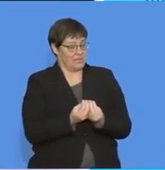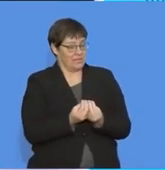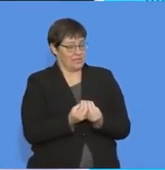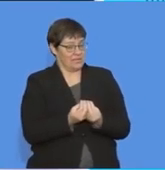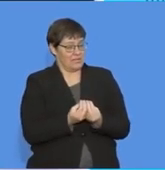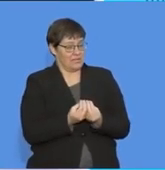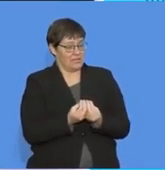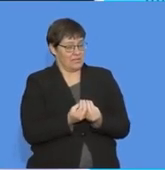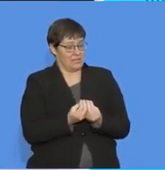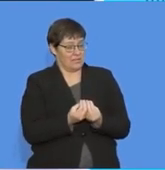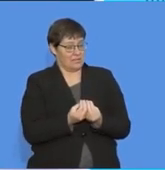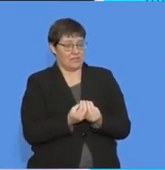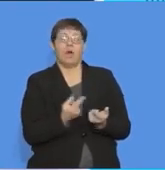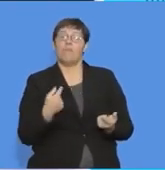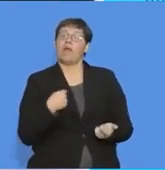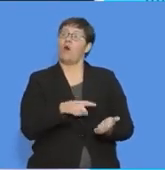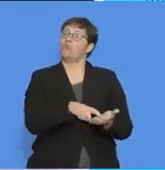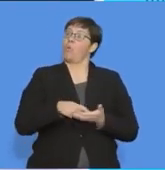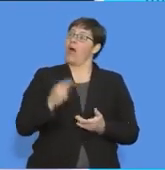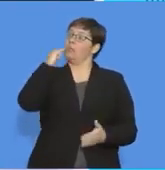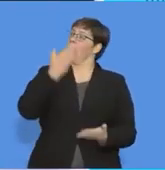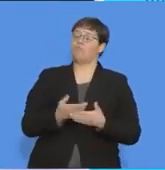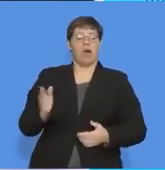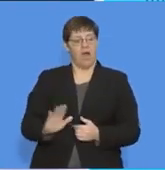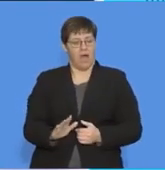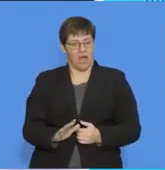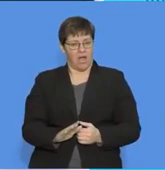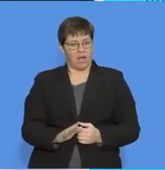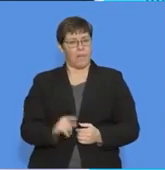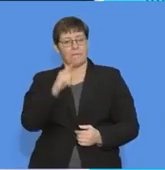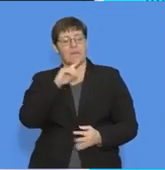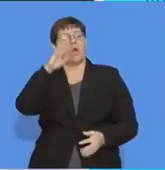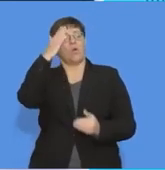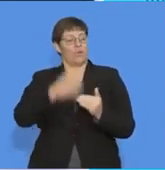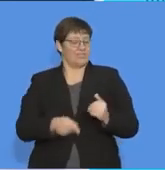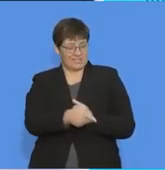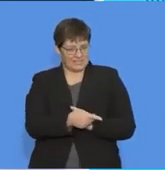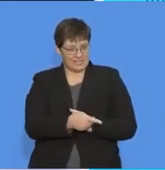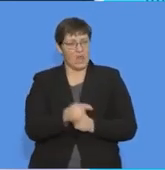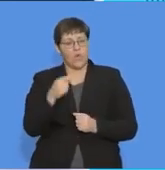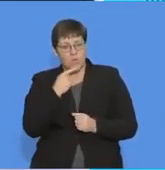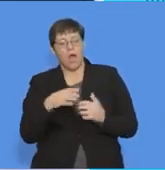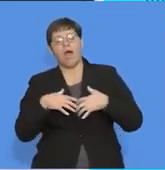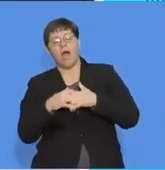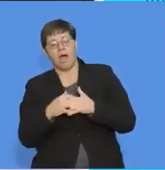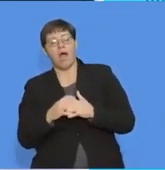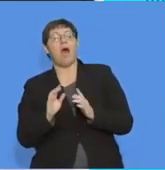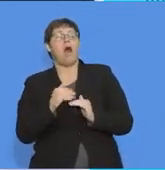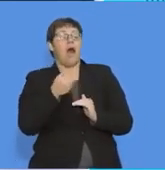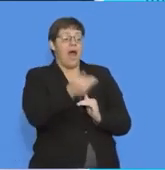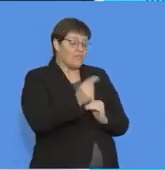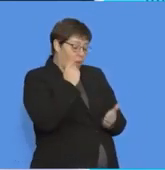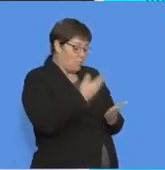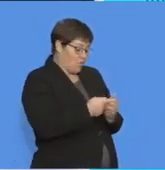something is not necessarily what you are required to do. That's a conclusion that you're gonna